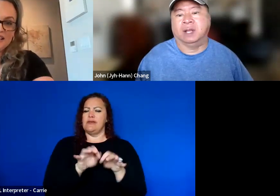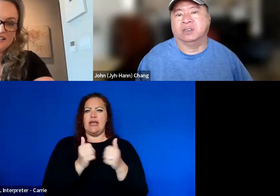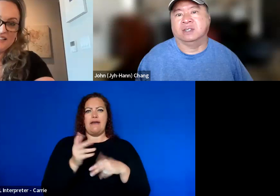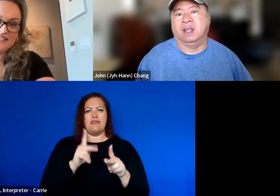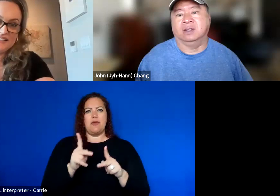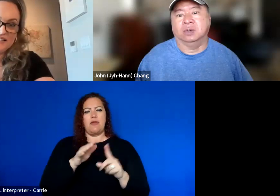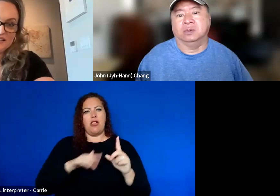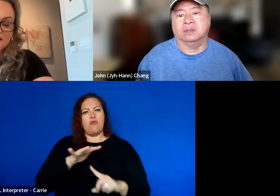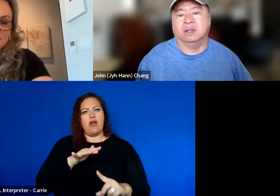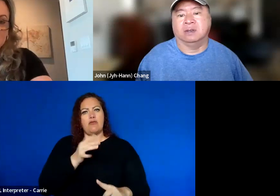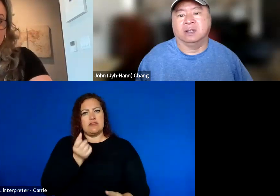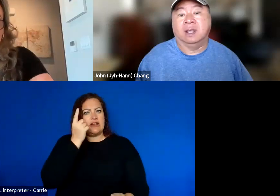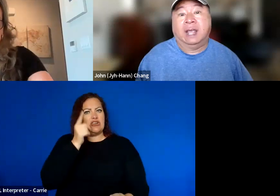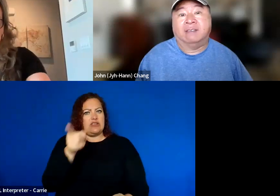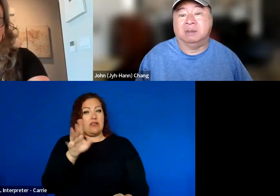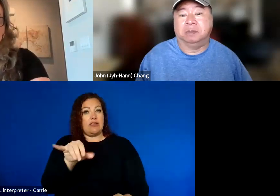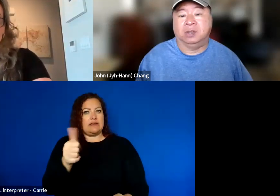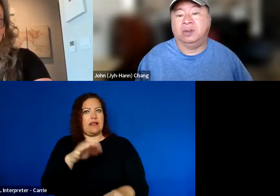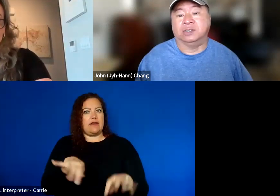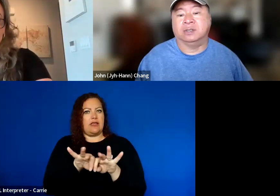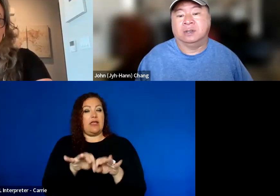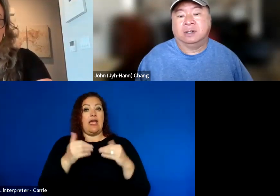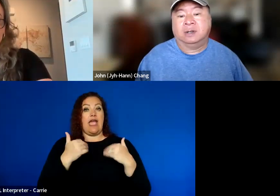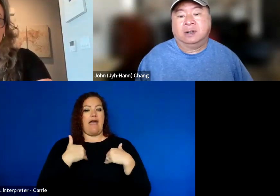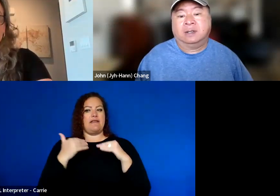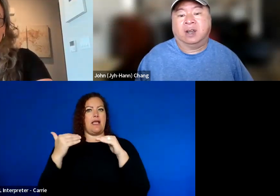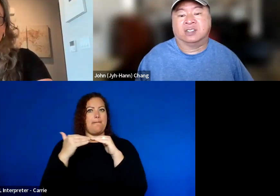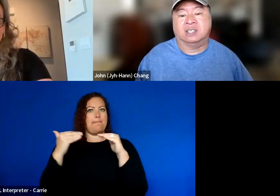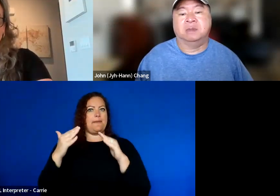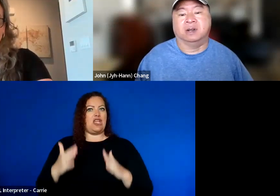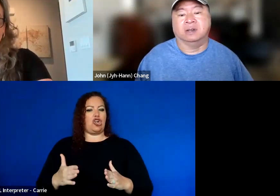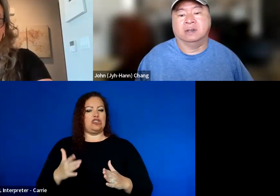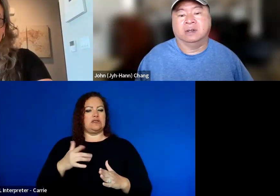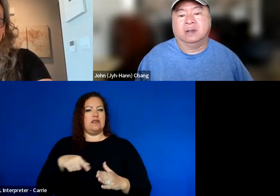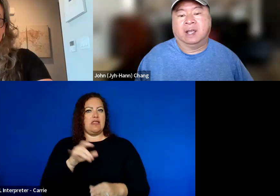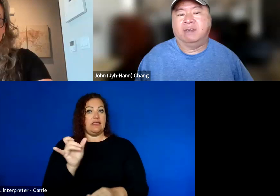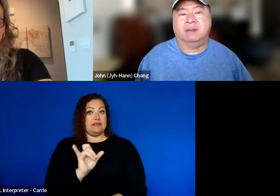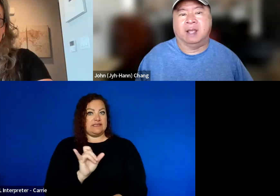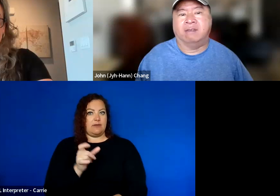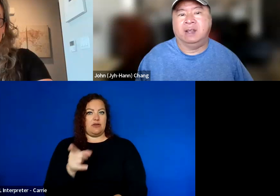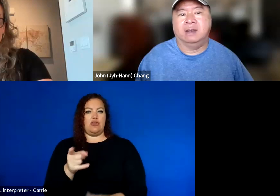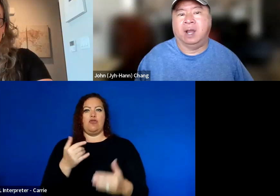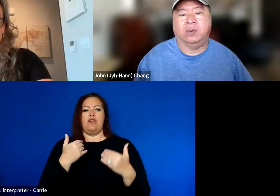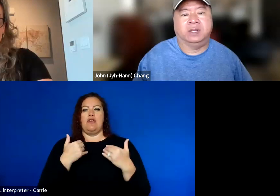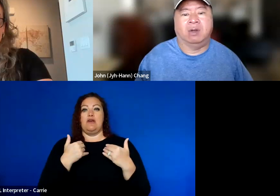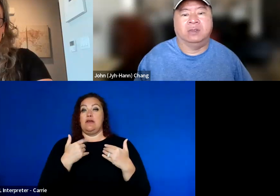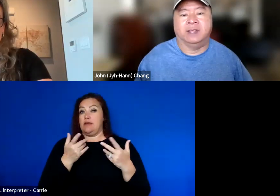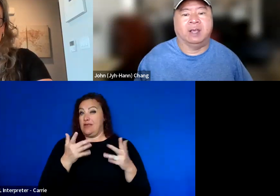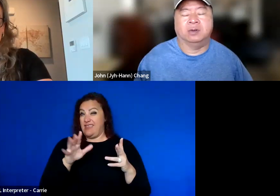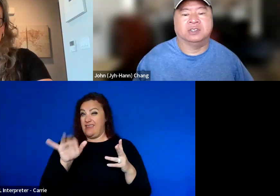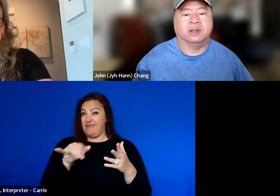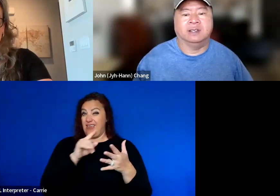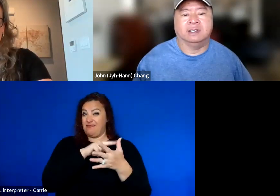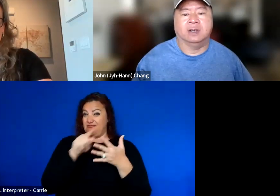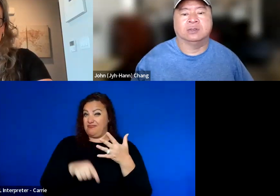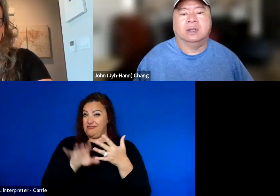around you that understand you is another key. Having peers that are similar. Have I narrowed it all down,